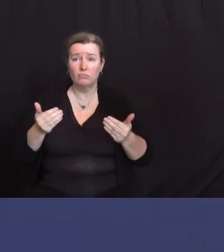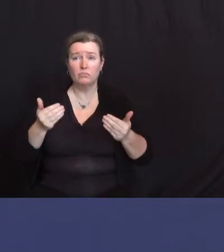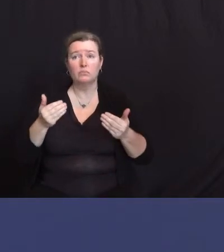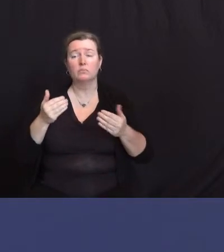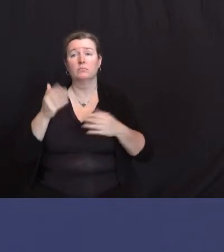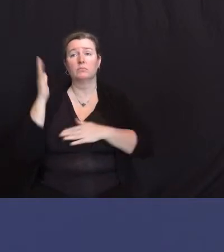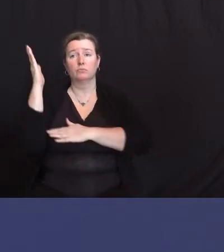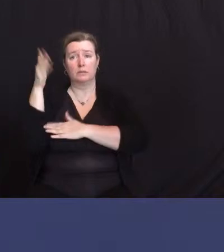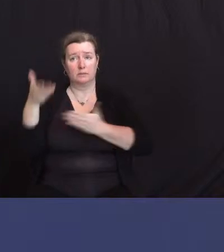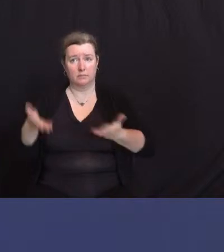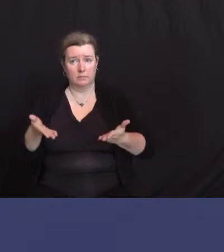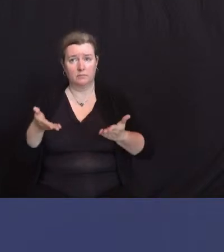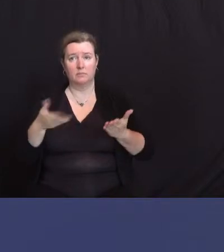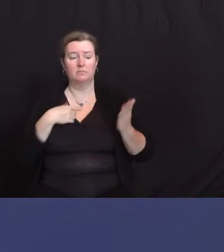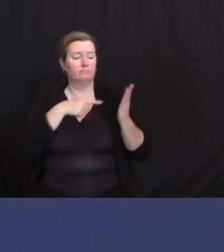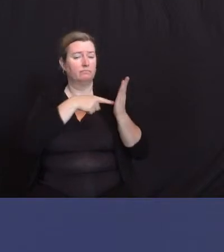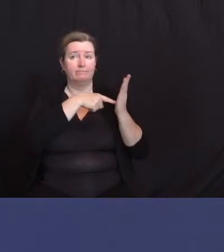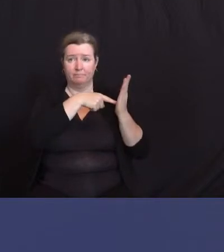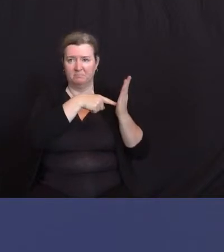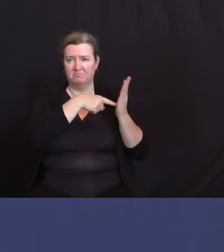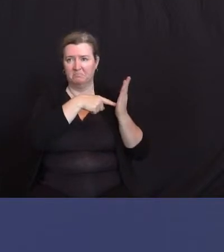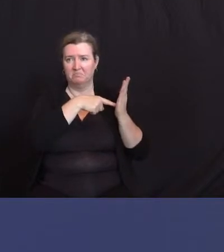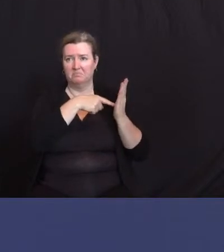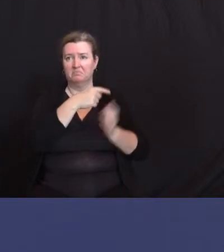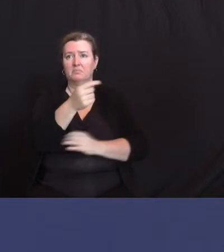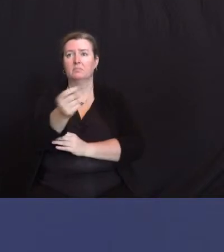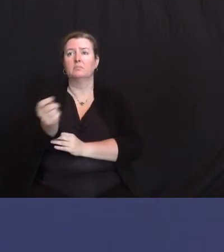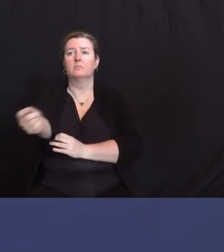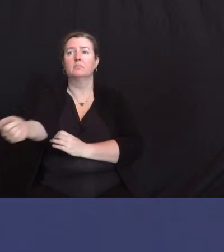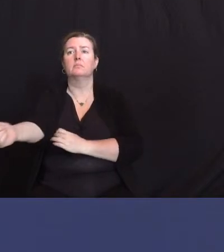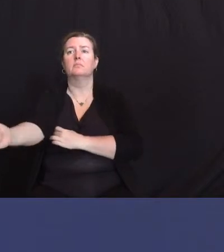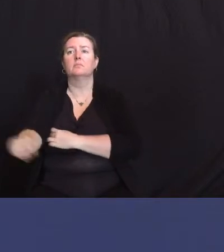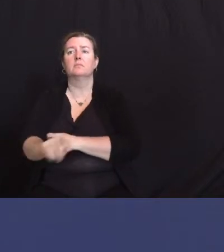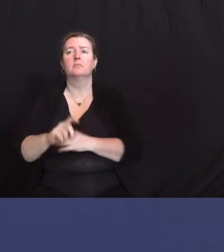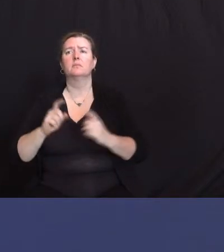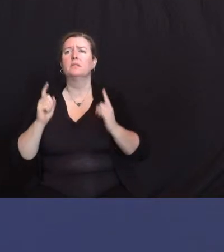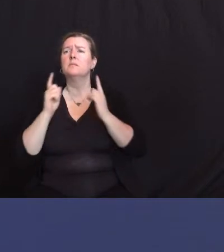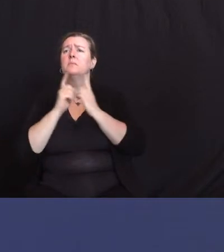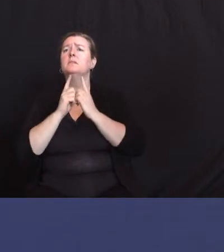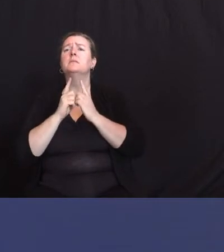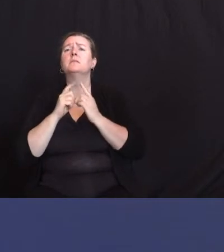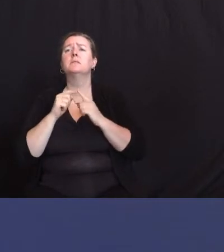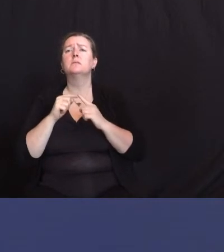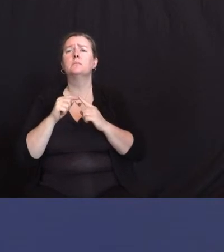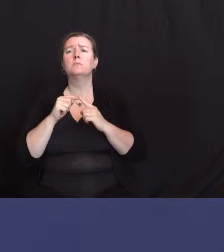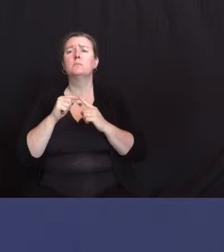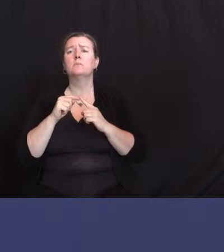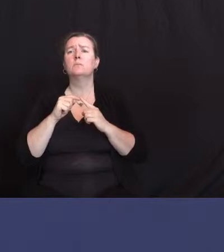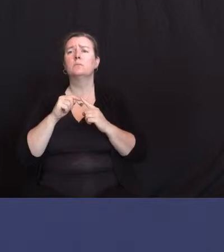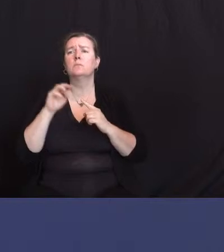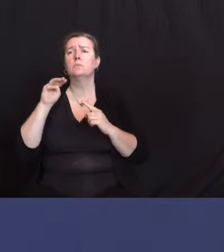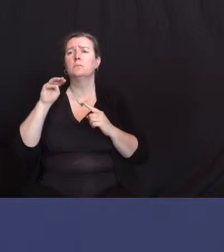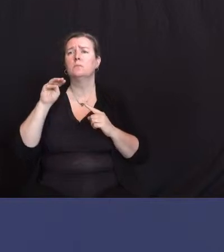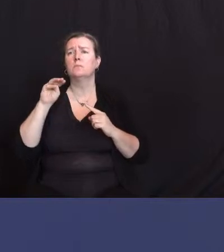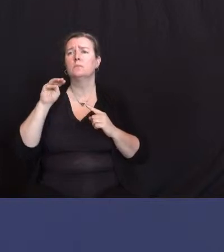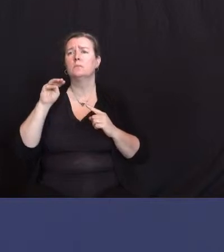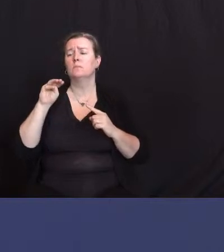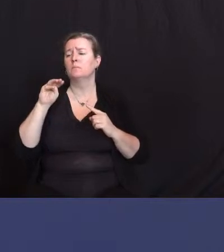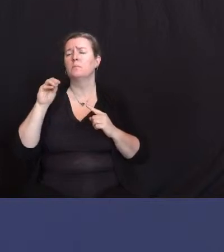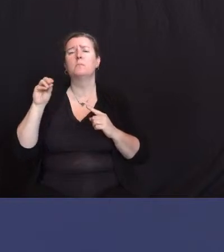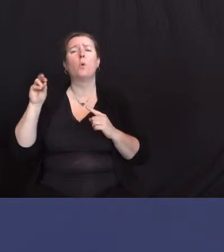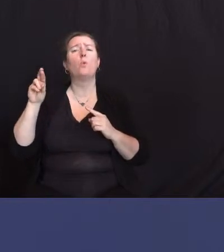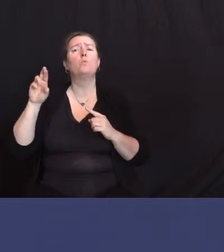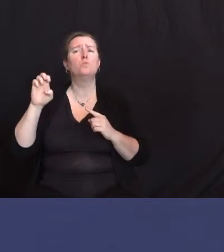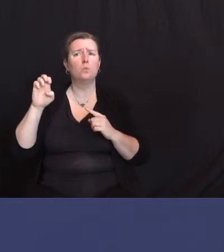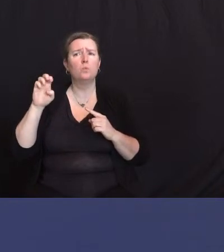remarks, Pat and I this morning were together in Monroe Township in Middlesex County. And Pat will have a lot more detail